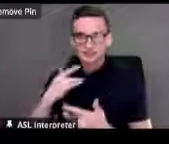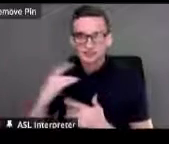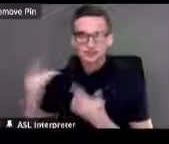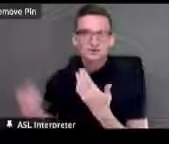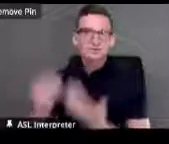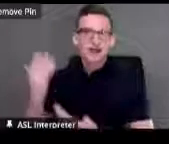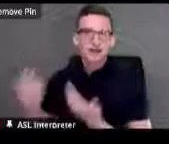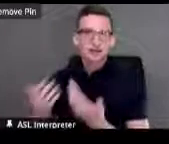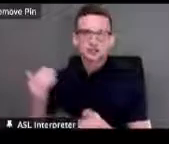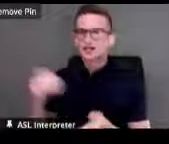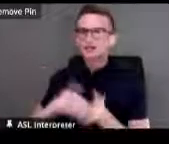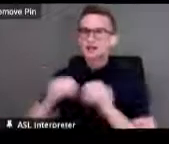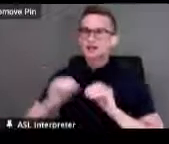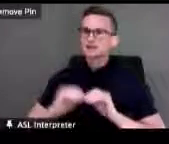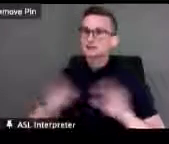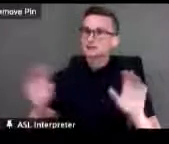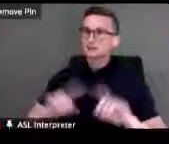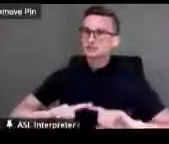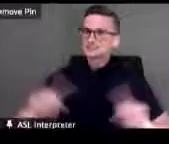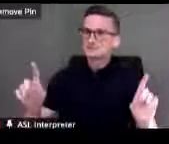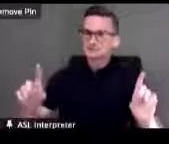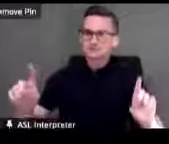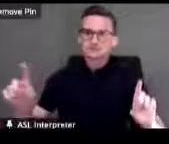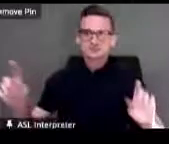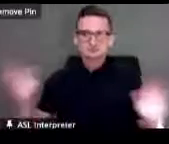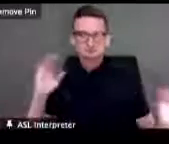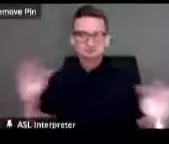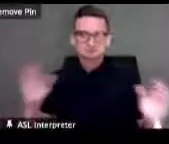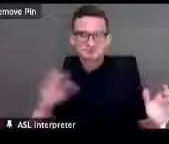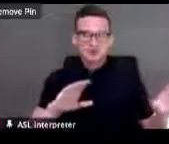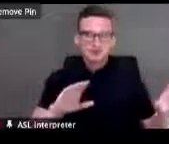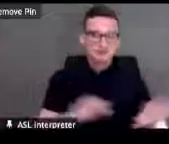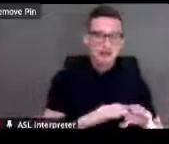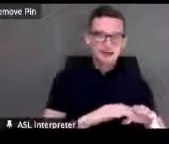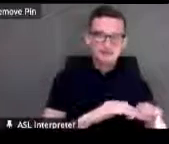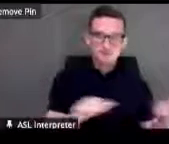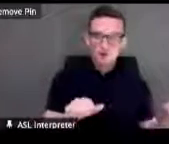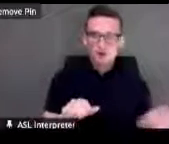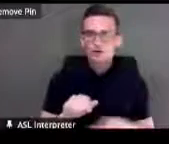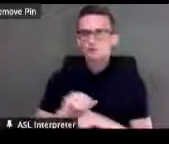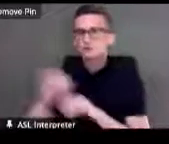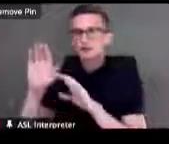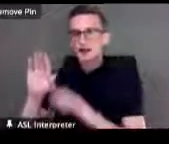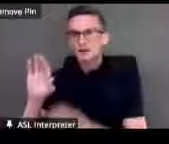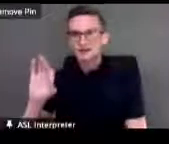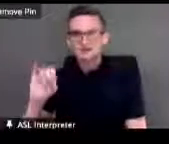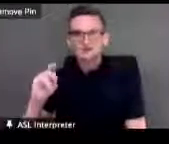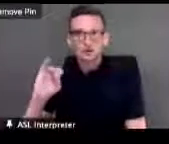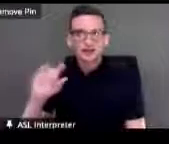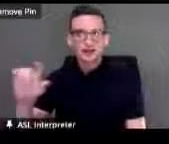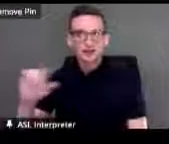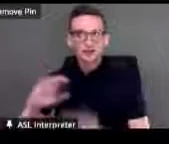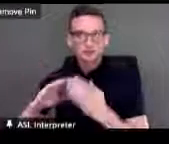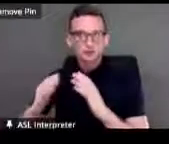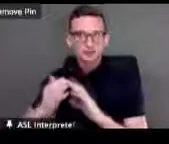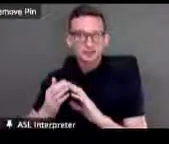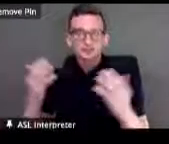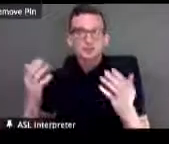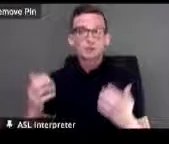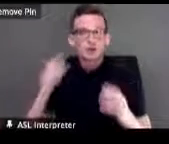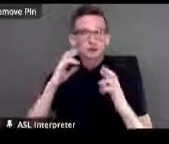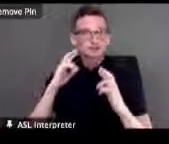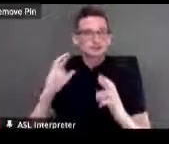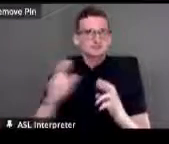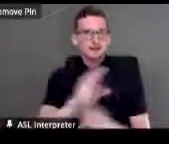Again, there are clear differences between the valley floor and the foothill mountain communities. In order to respect those differences and